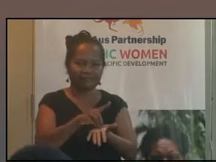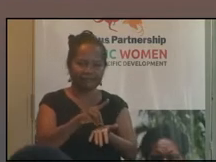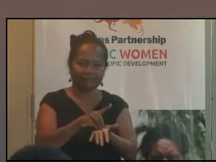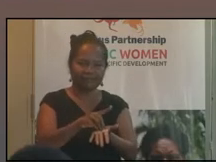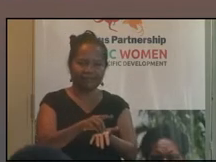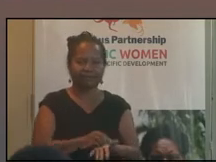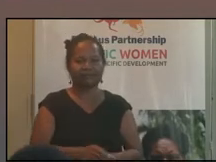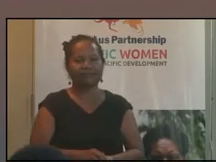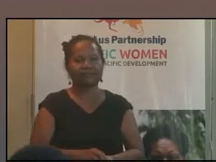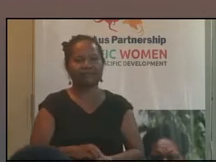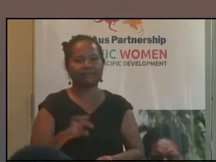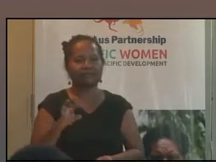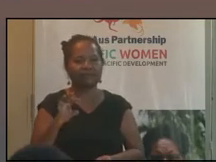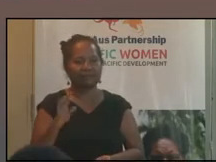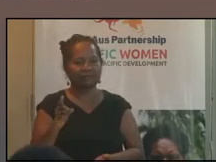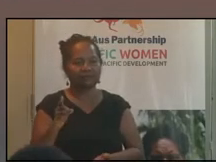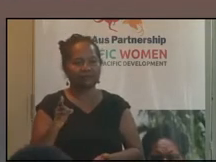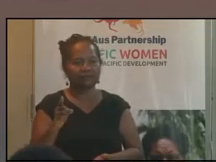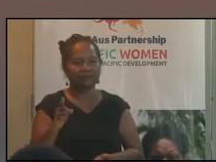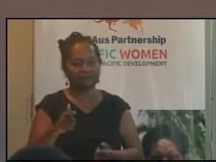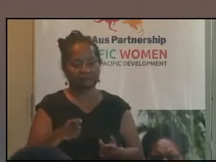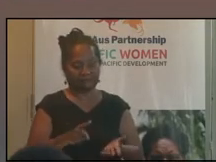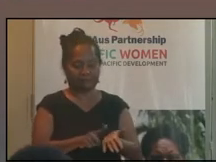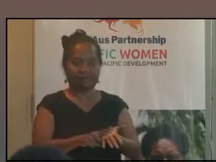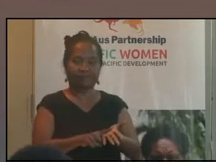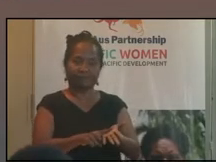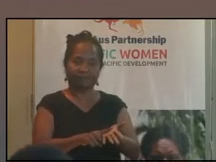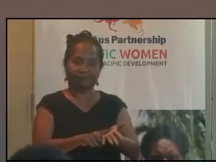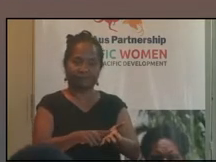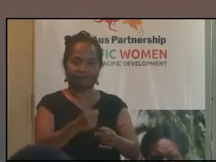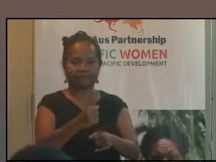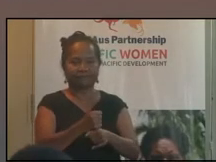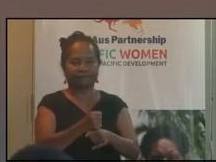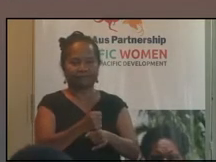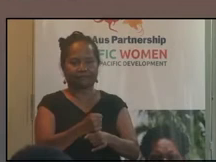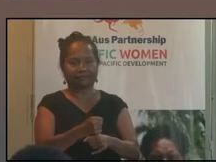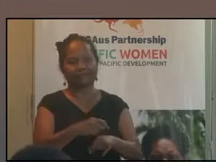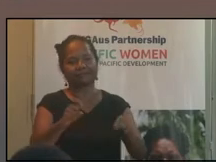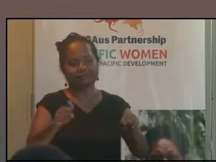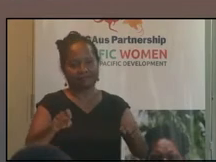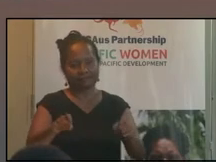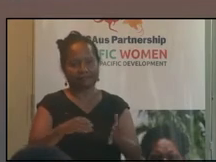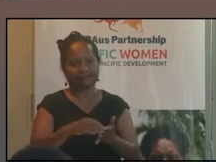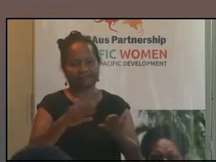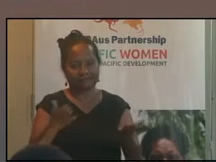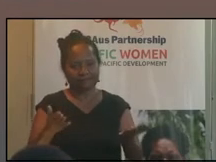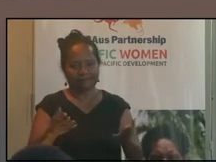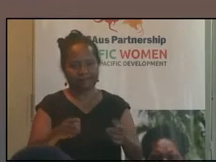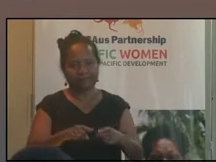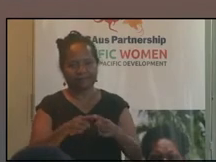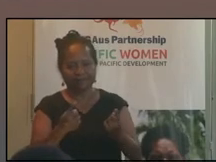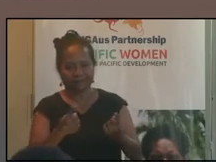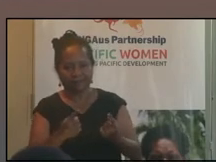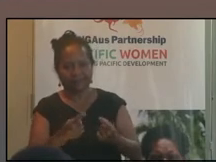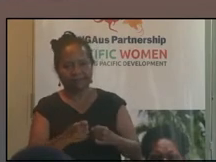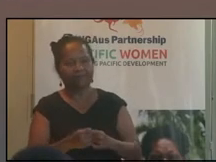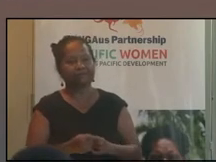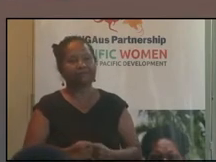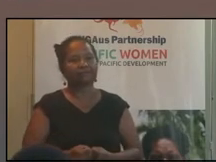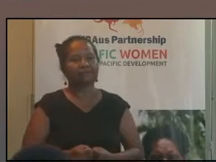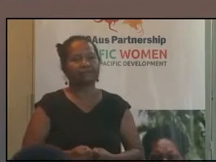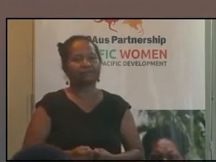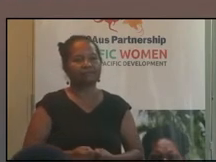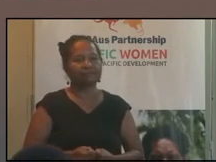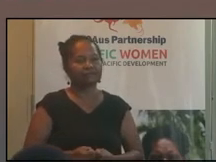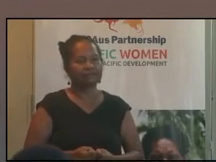well on the local level representation that exists already. That is a separate election from the national parliamentary.